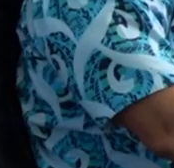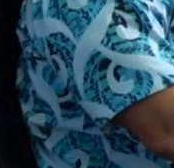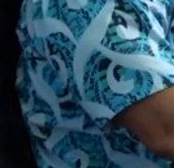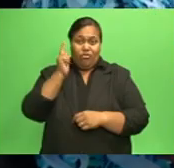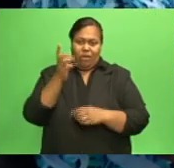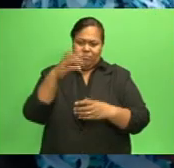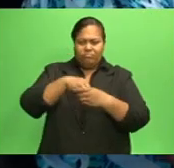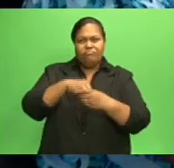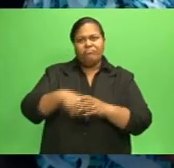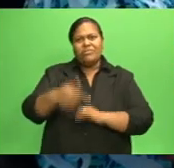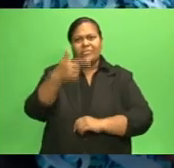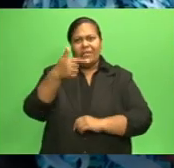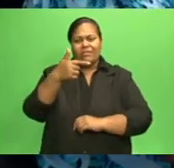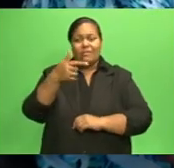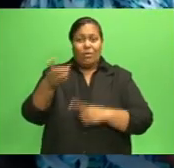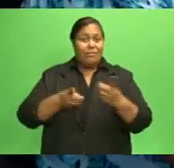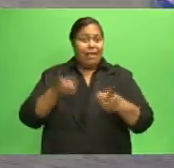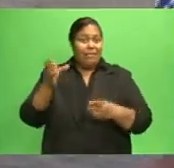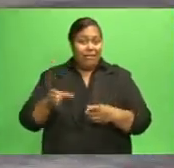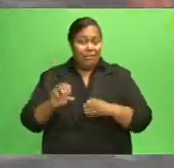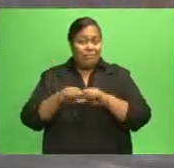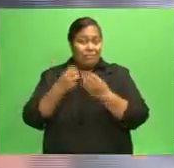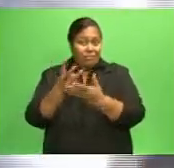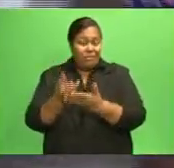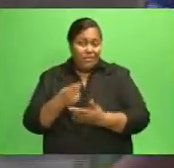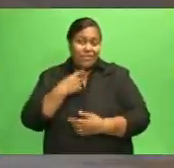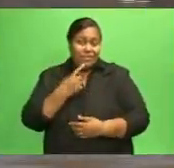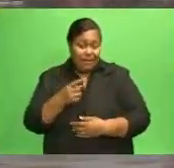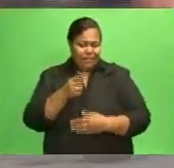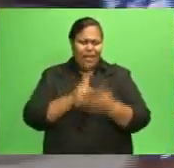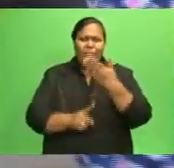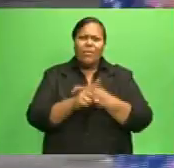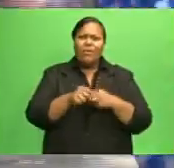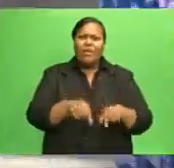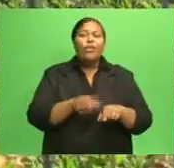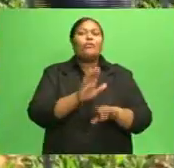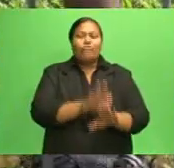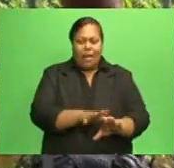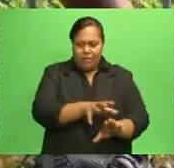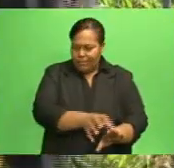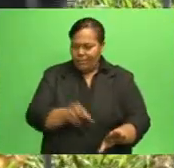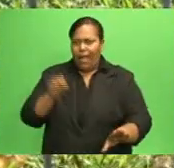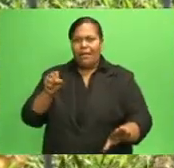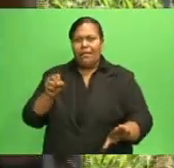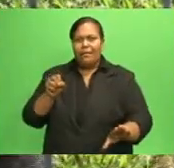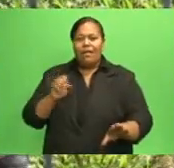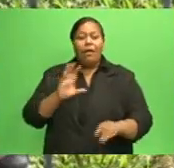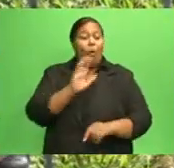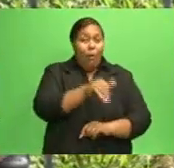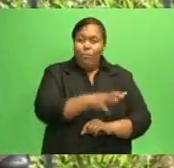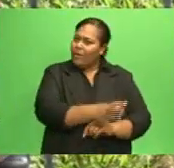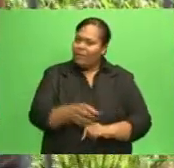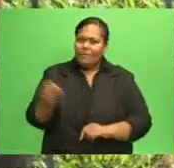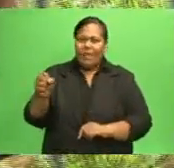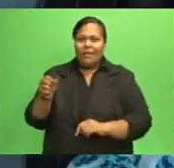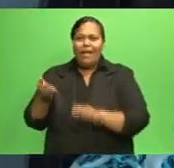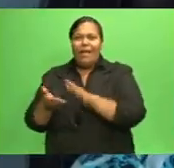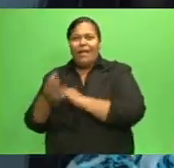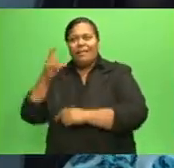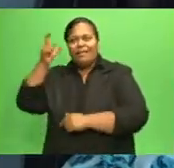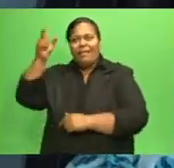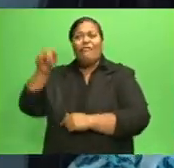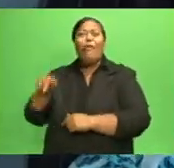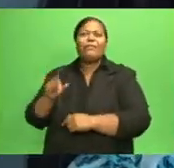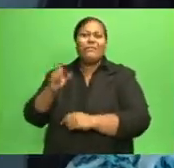Rupeni Fatiaki says in cases like these, children are moved away from their homes and put under the care of the department. And so we